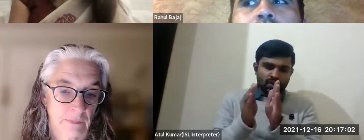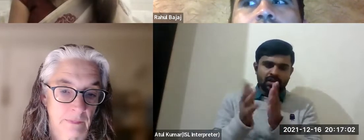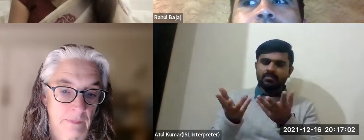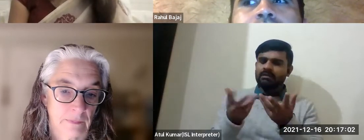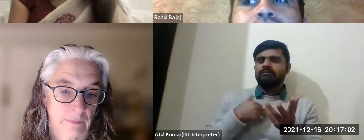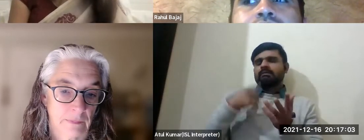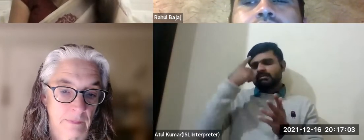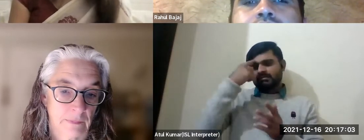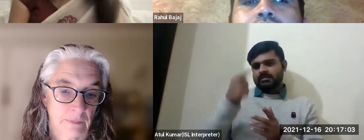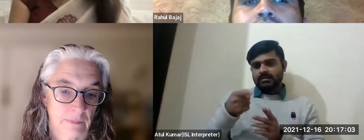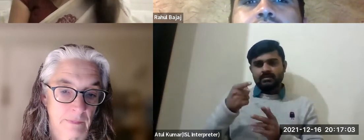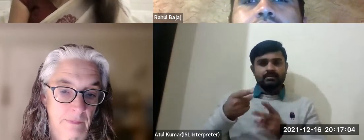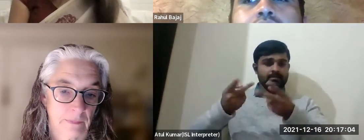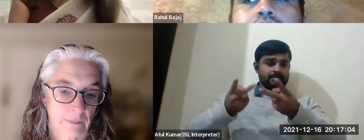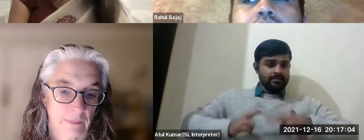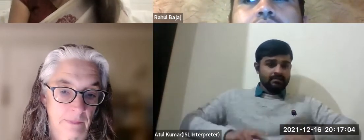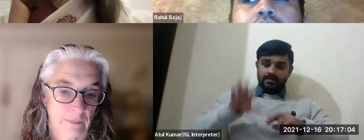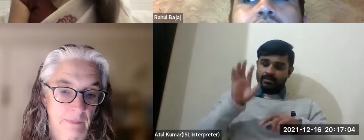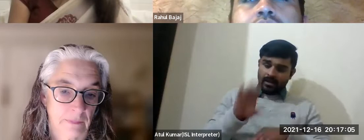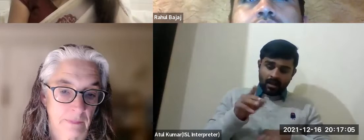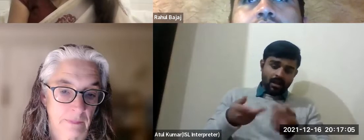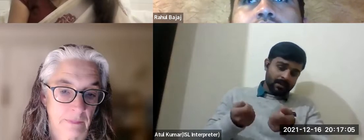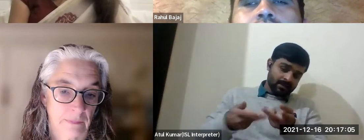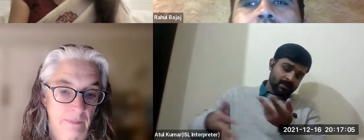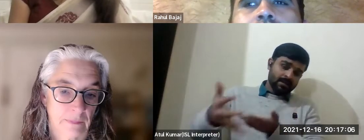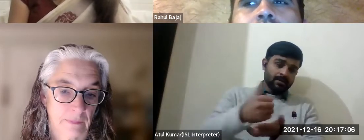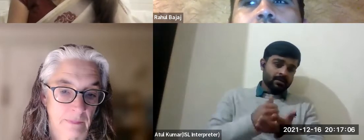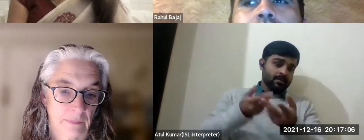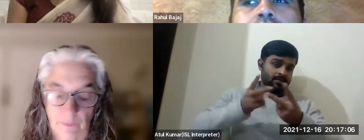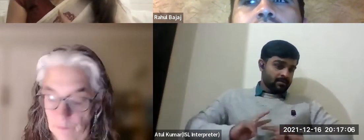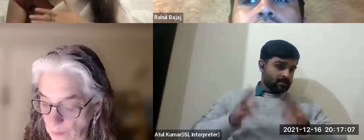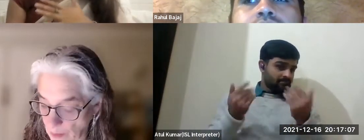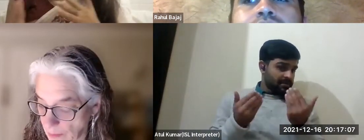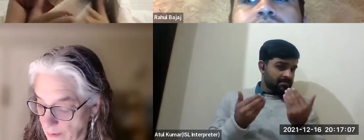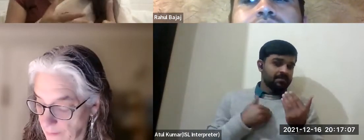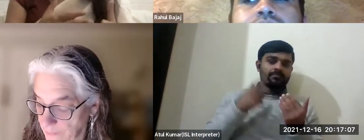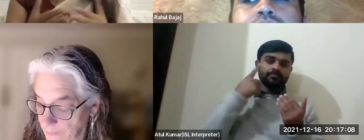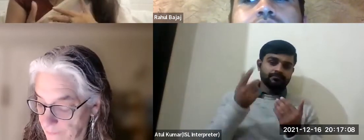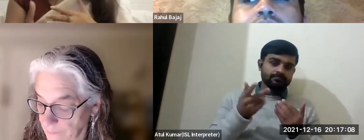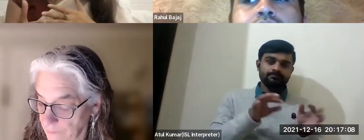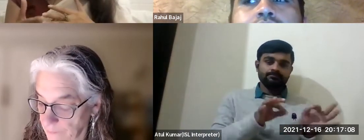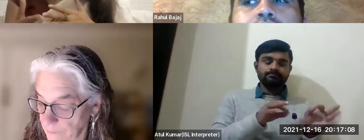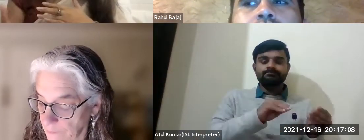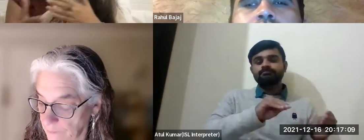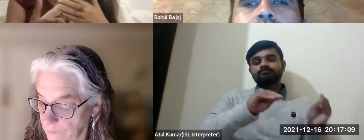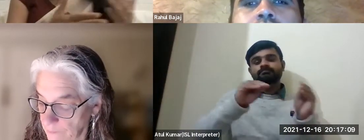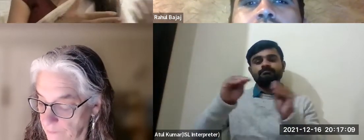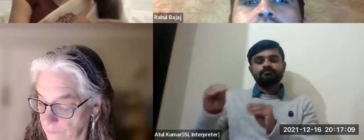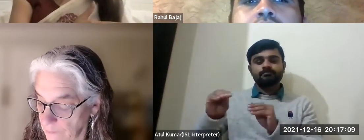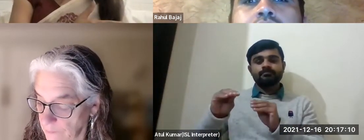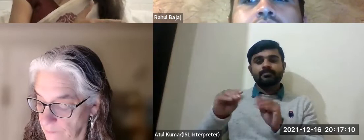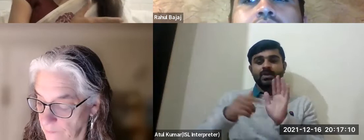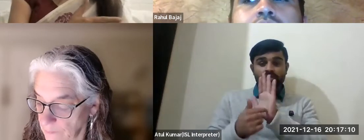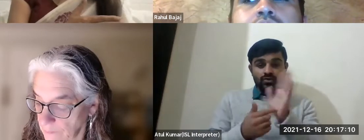don't think it has a return on investment for us, right? So I think we have to shift it to show them how inclusive tech